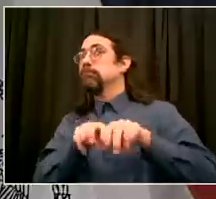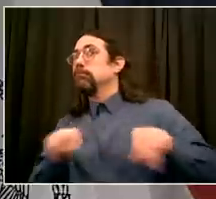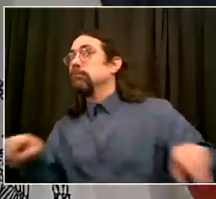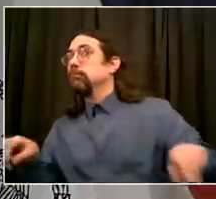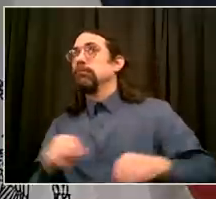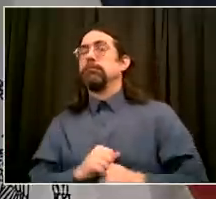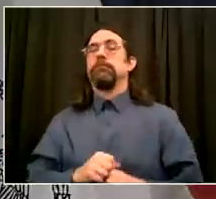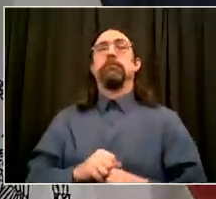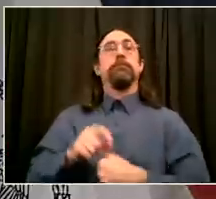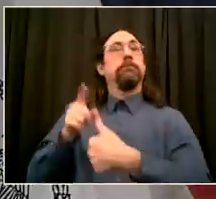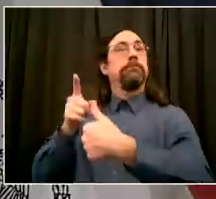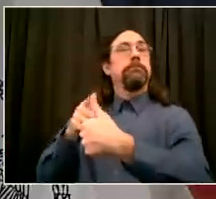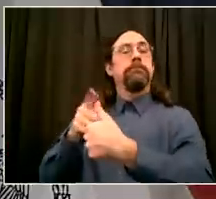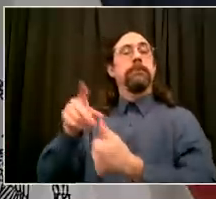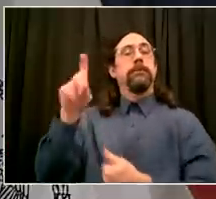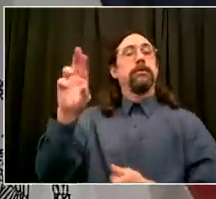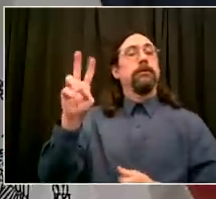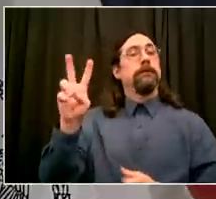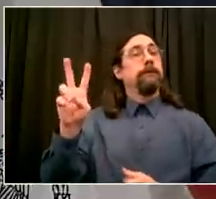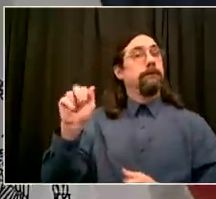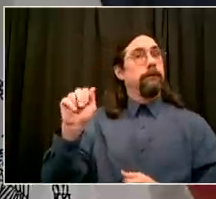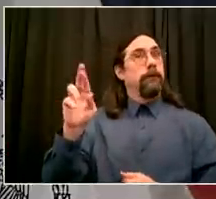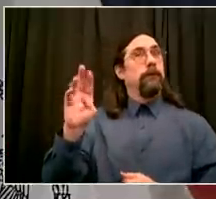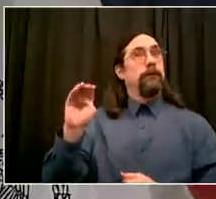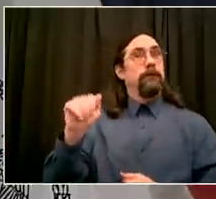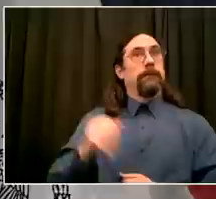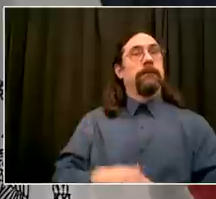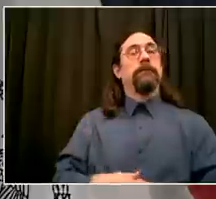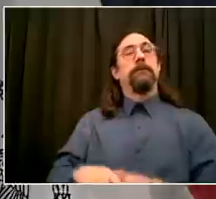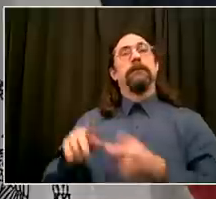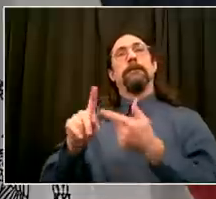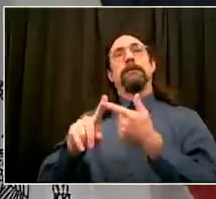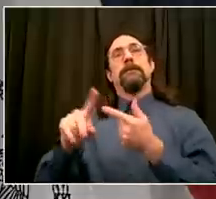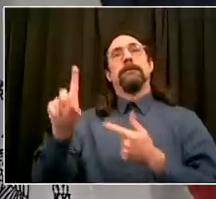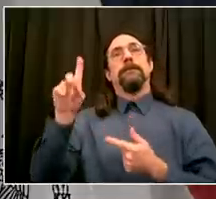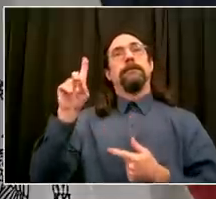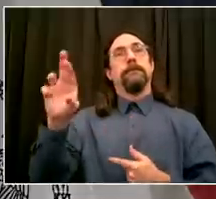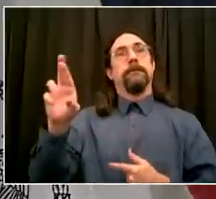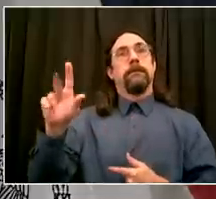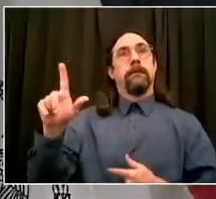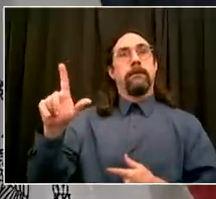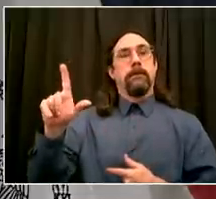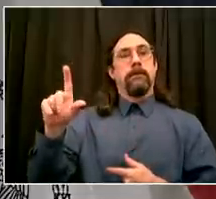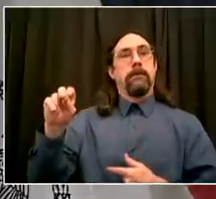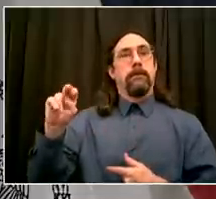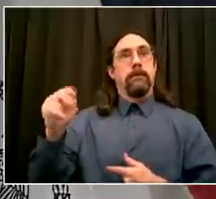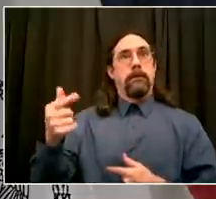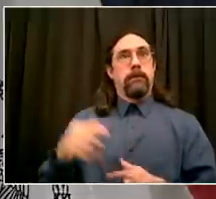Cortez-Vasquez, DFTA Commissioner. With that, we'll go to Juliet from 1010 Winds.